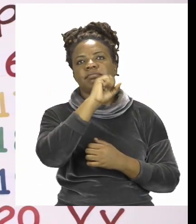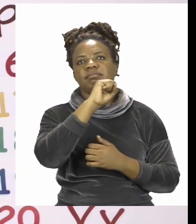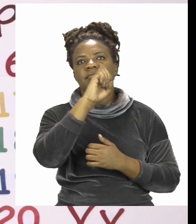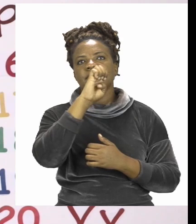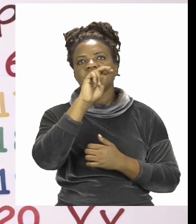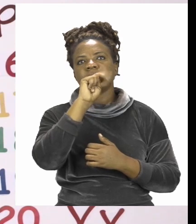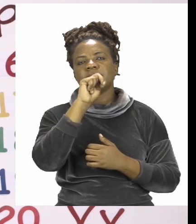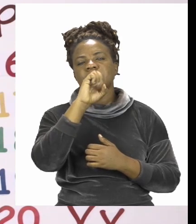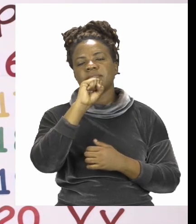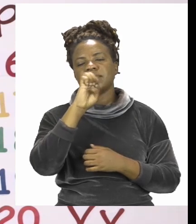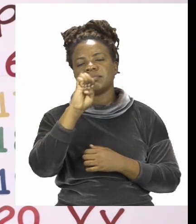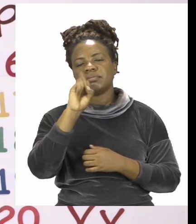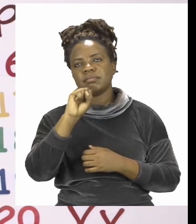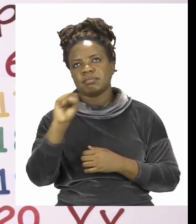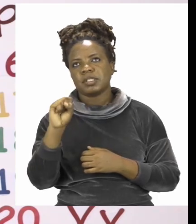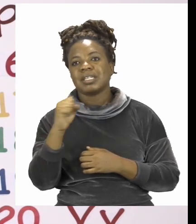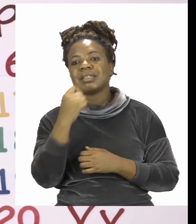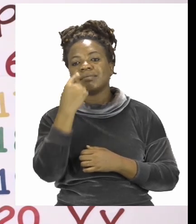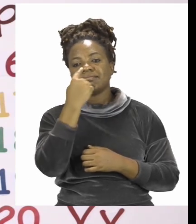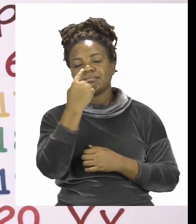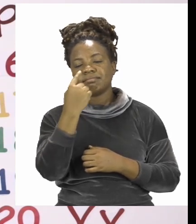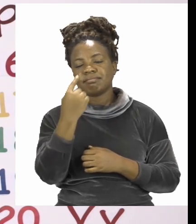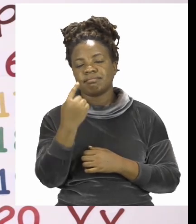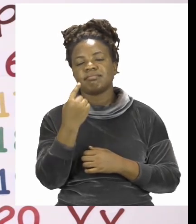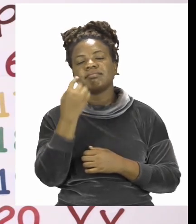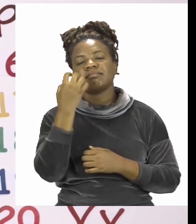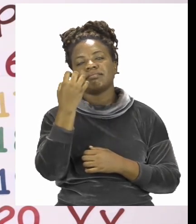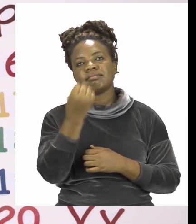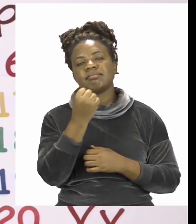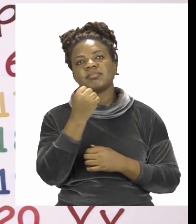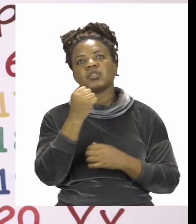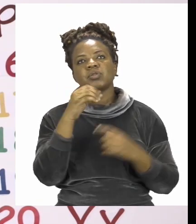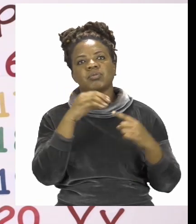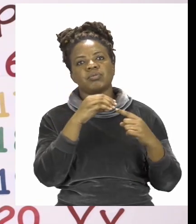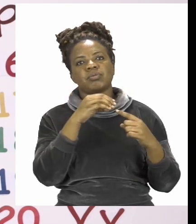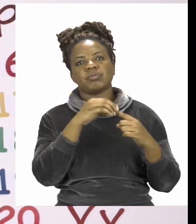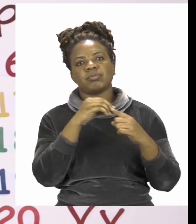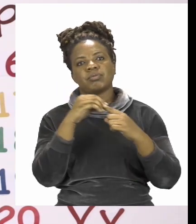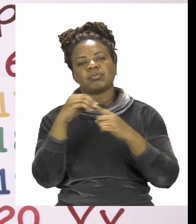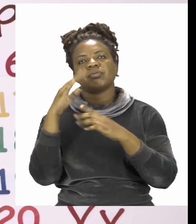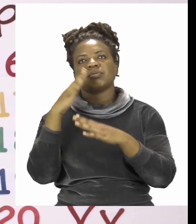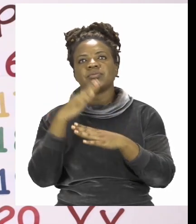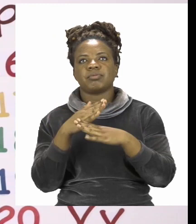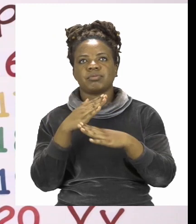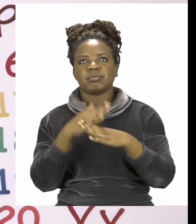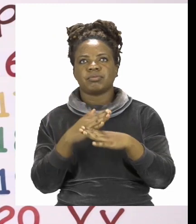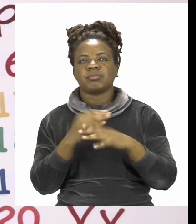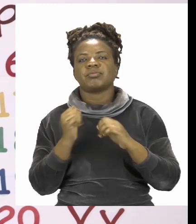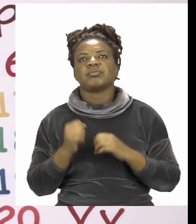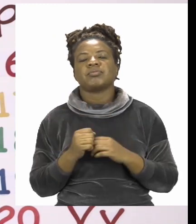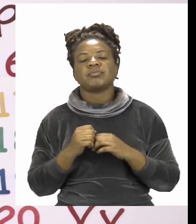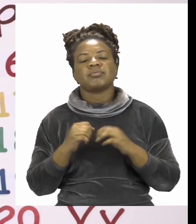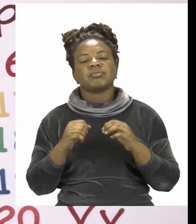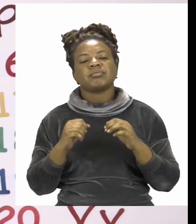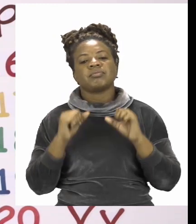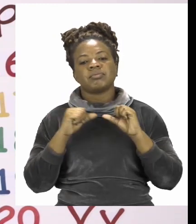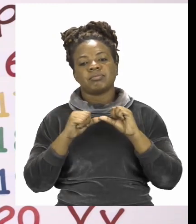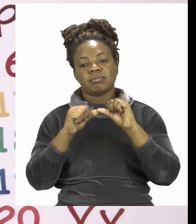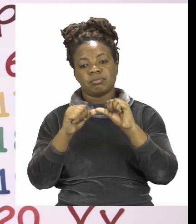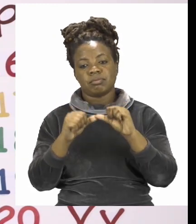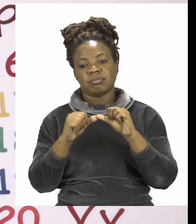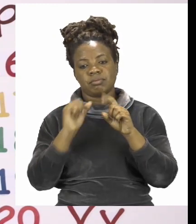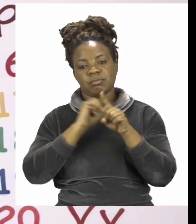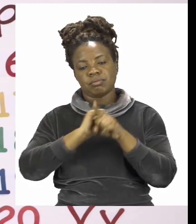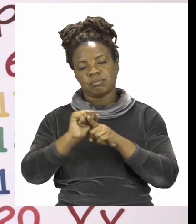a special job. As we go along in the week, I want us to continue practicing our vocabulary